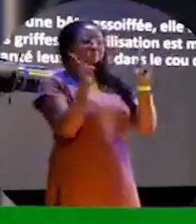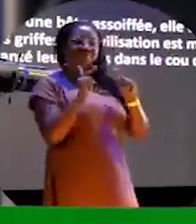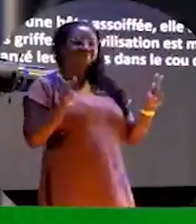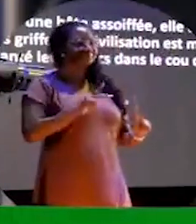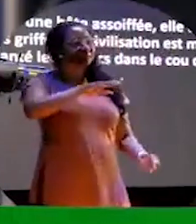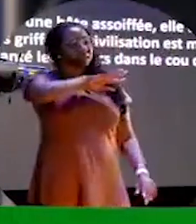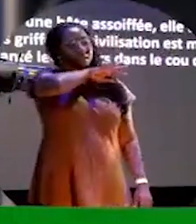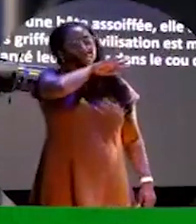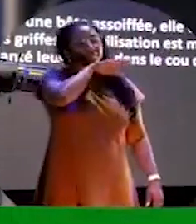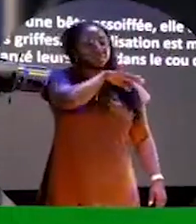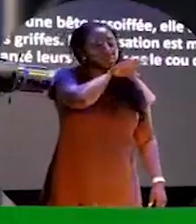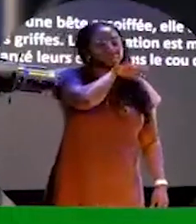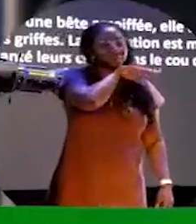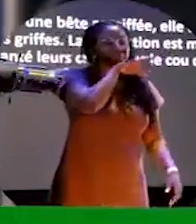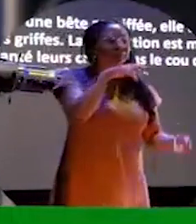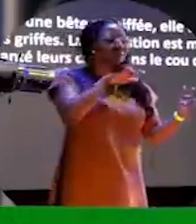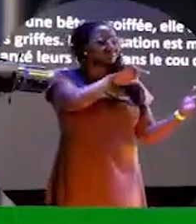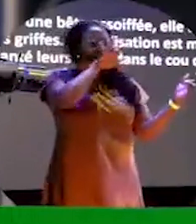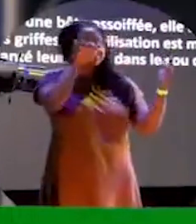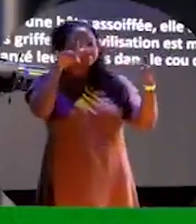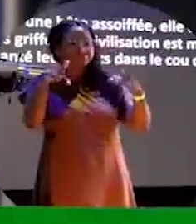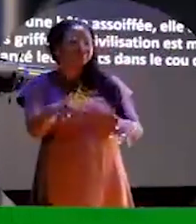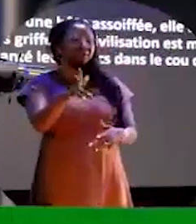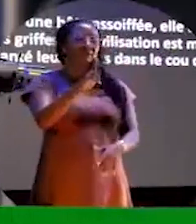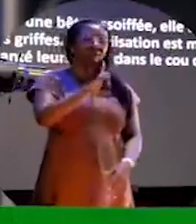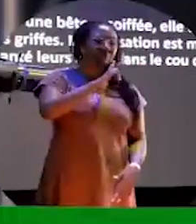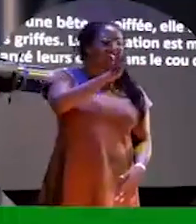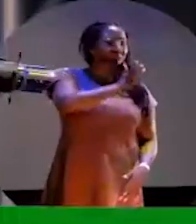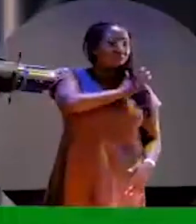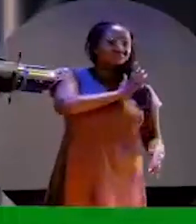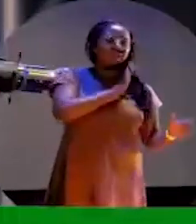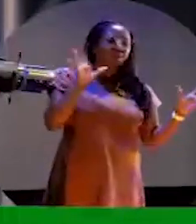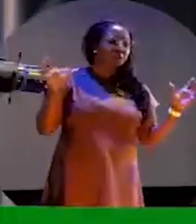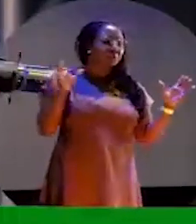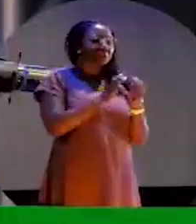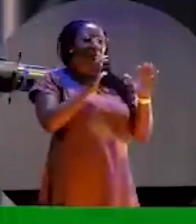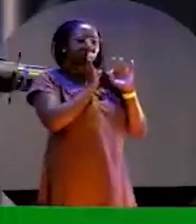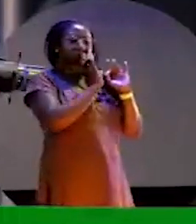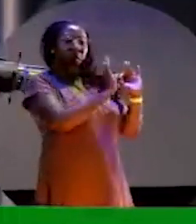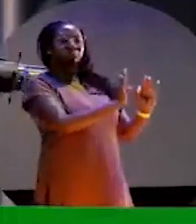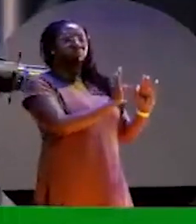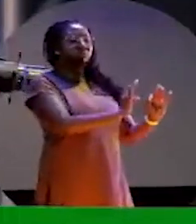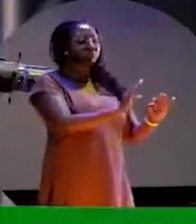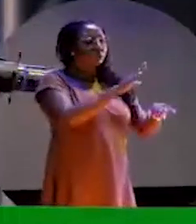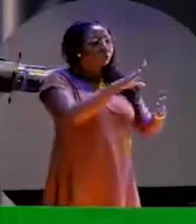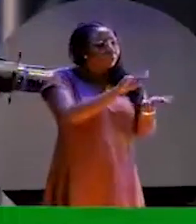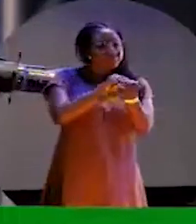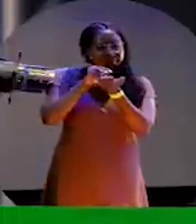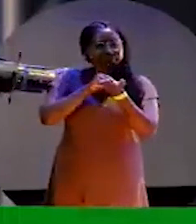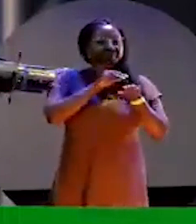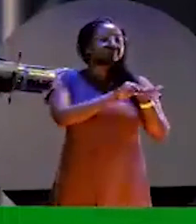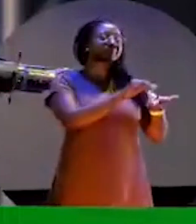cursed. The rich get their fangs on the necks of the poor. And every time salvation comes to us in a